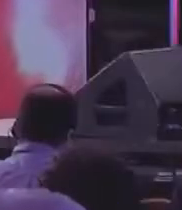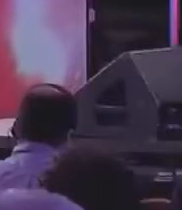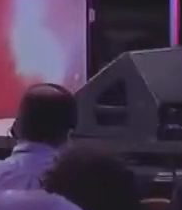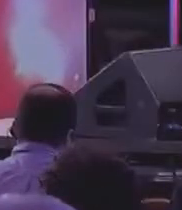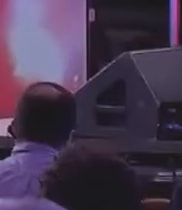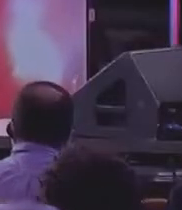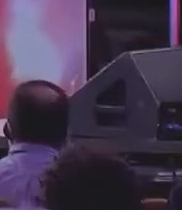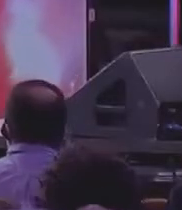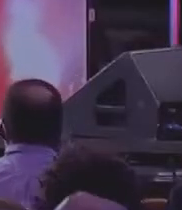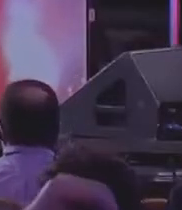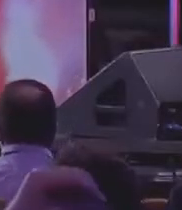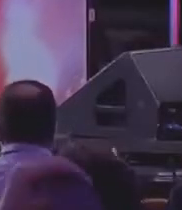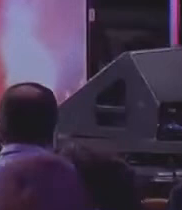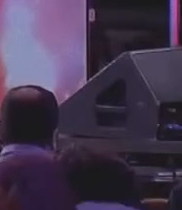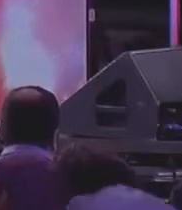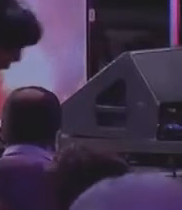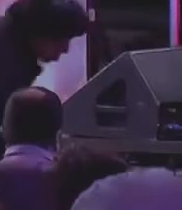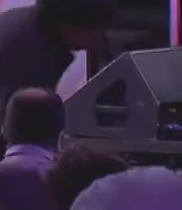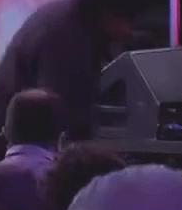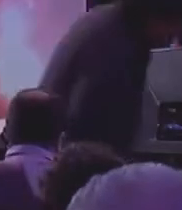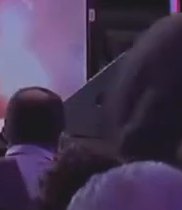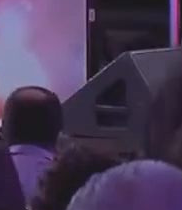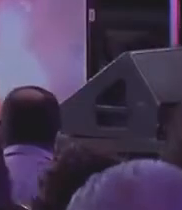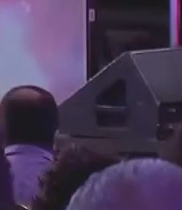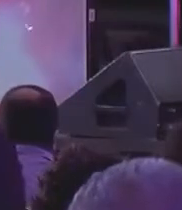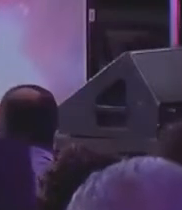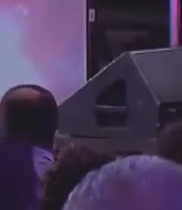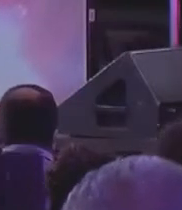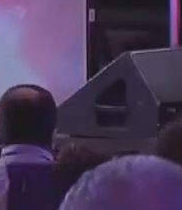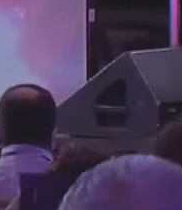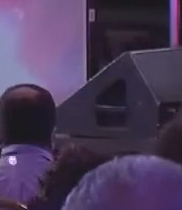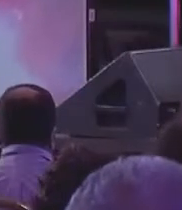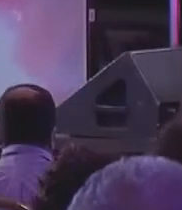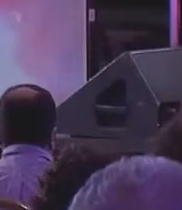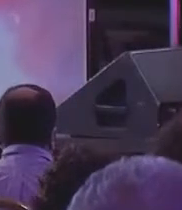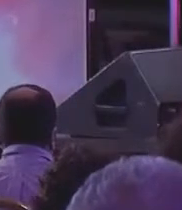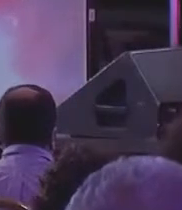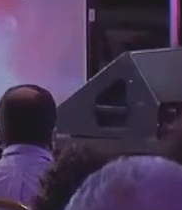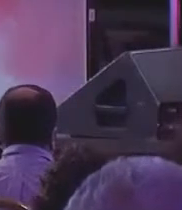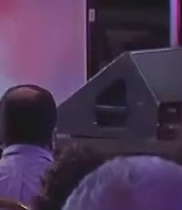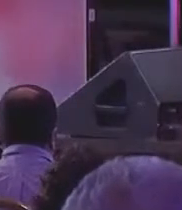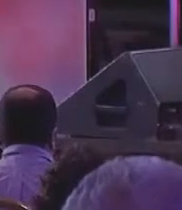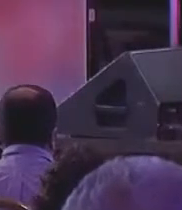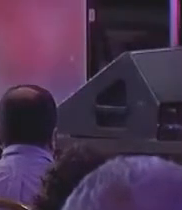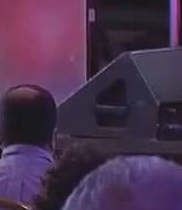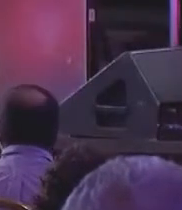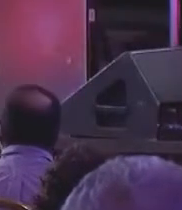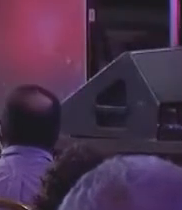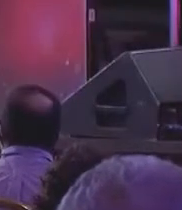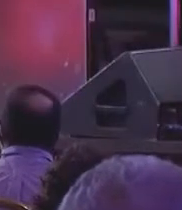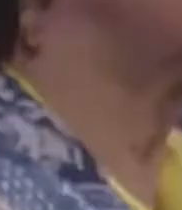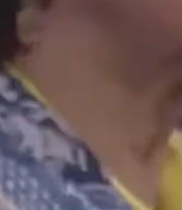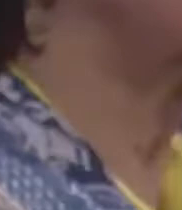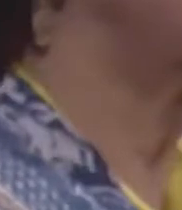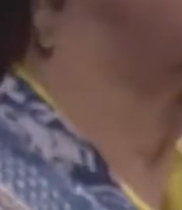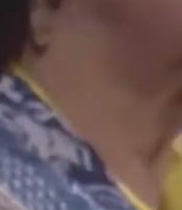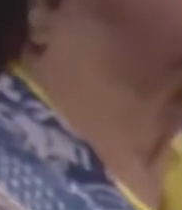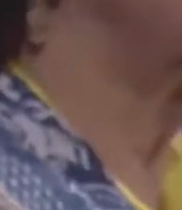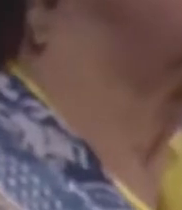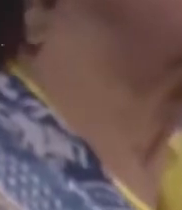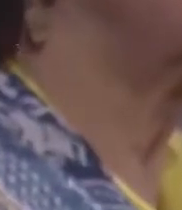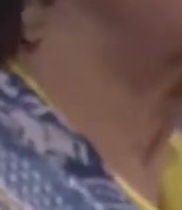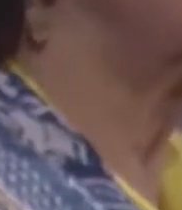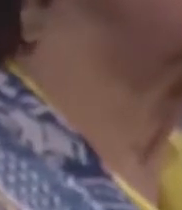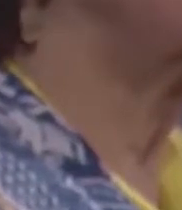is the context of everything else, of our lives, our business, our